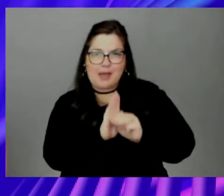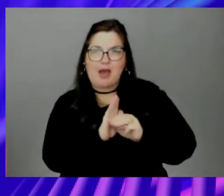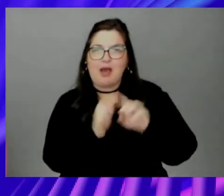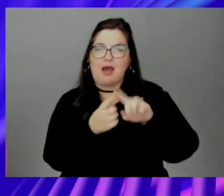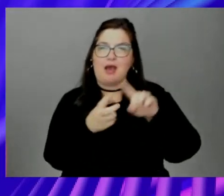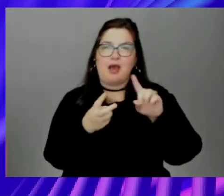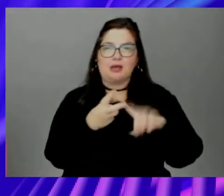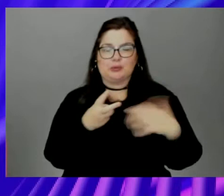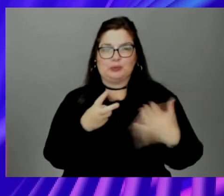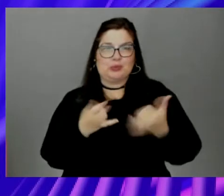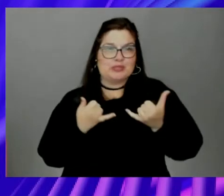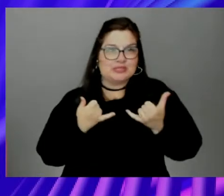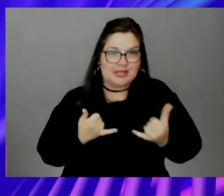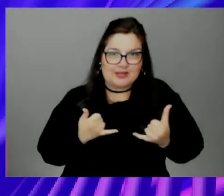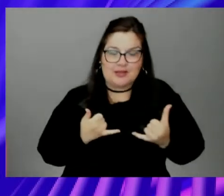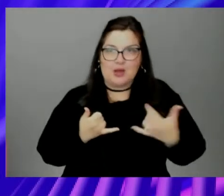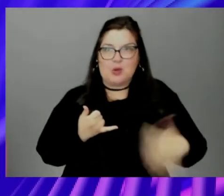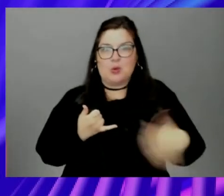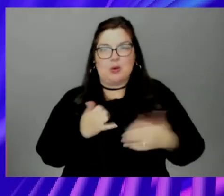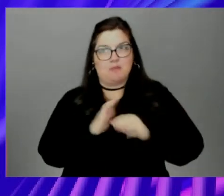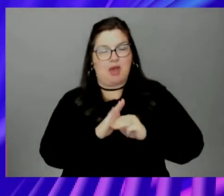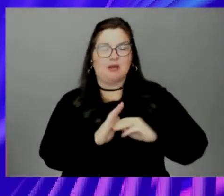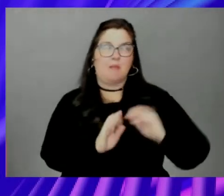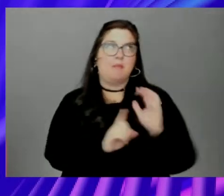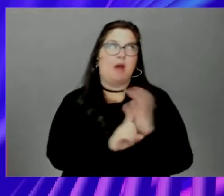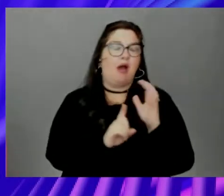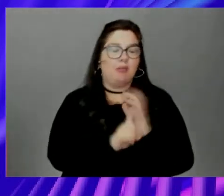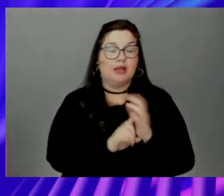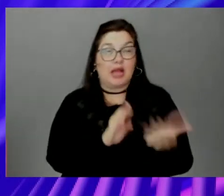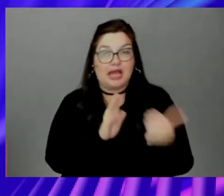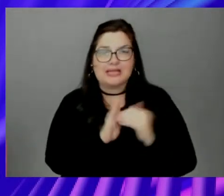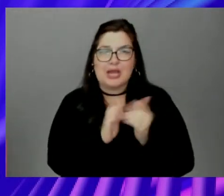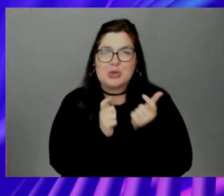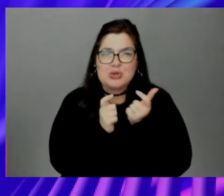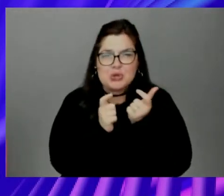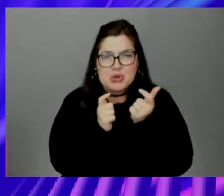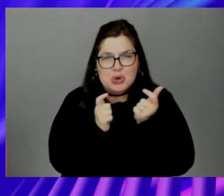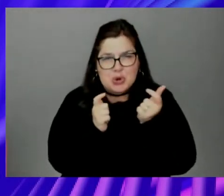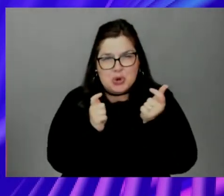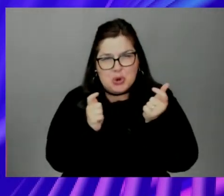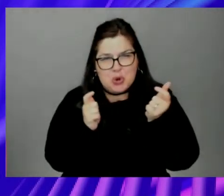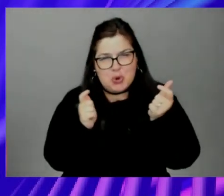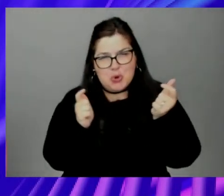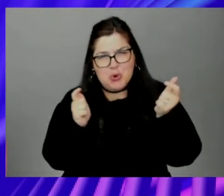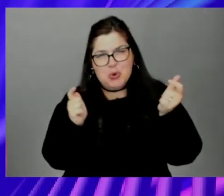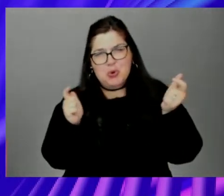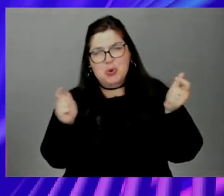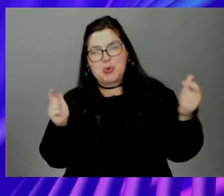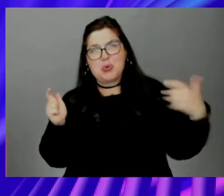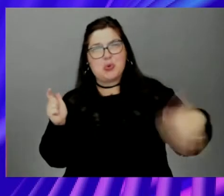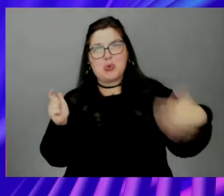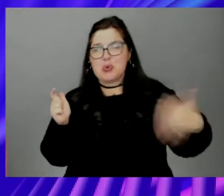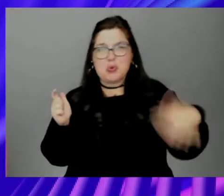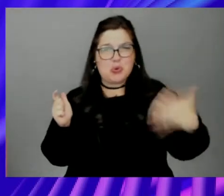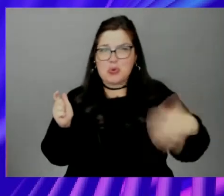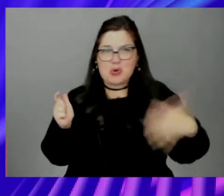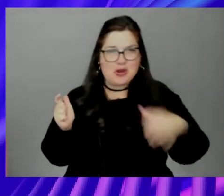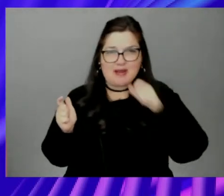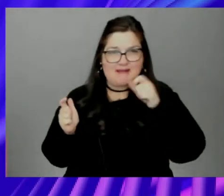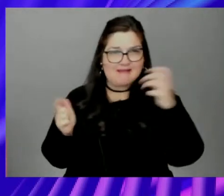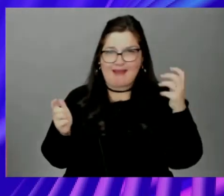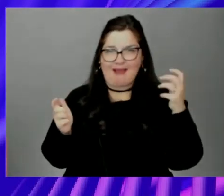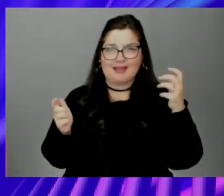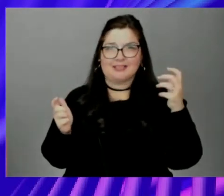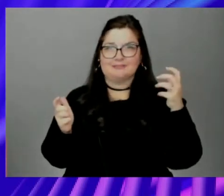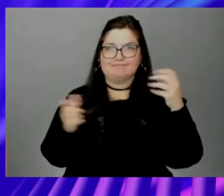really popular with that. And they are huge. They are so huge sometimes that they might not fit into your